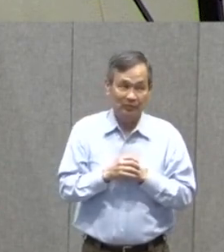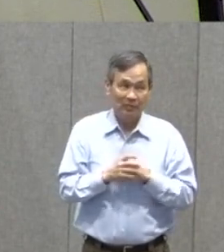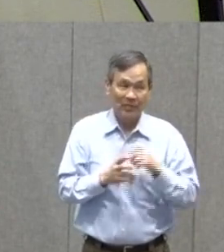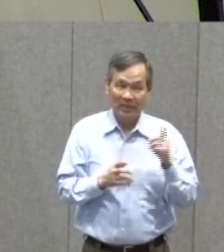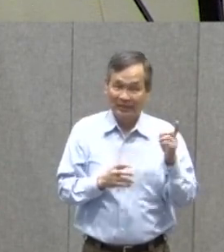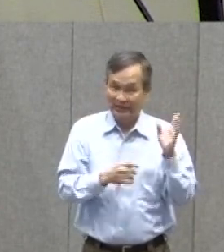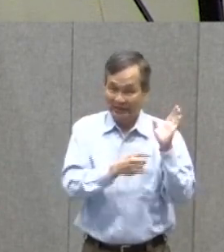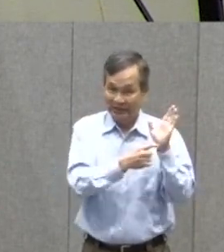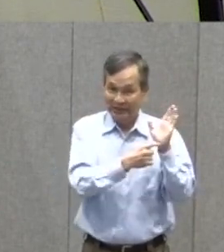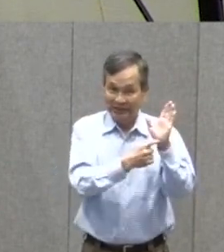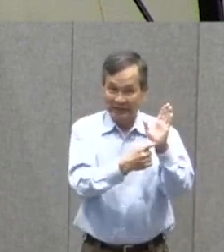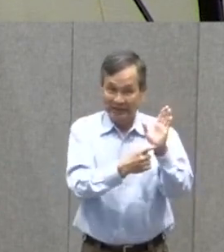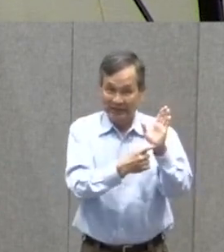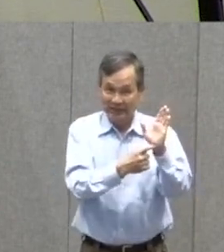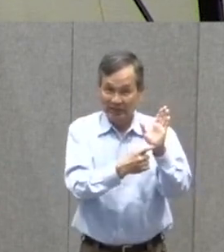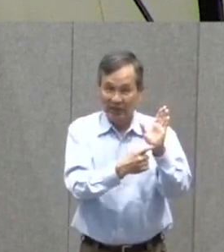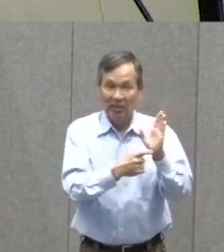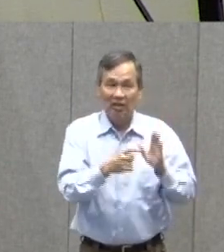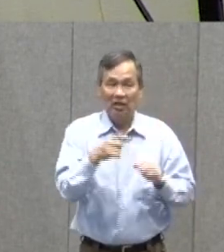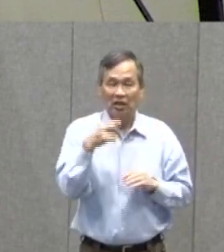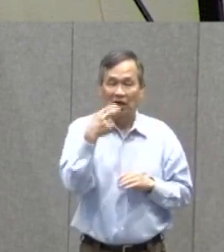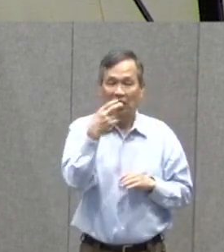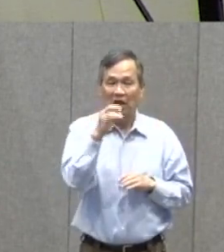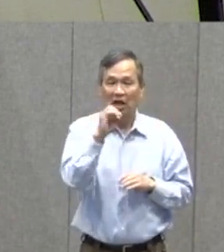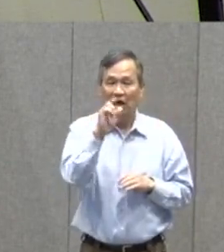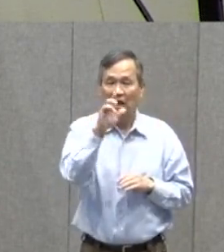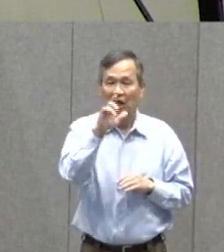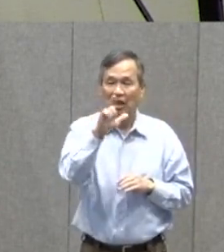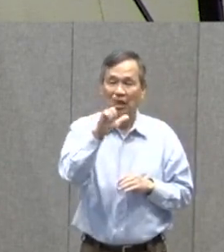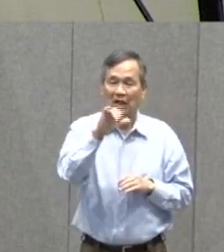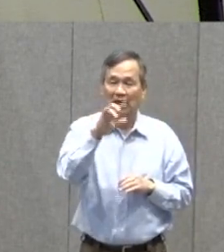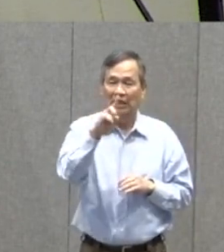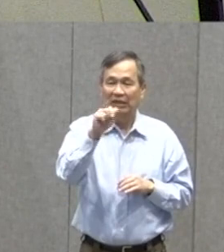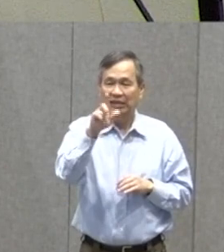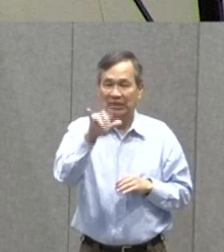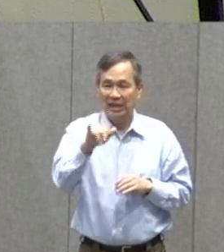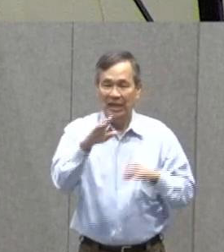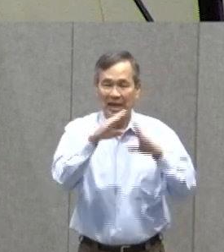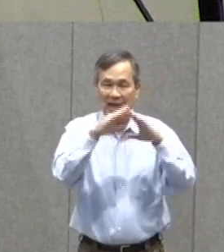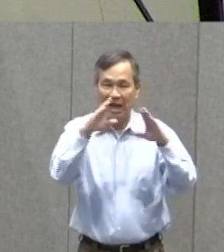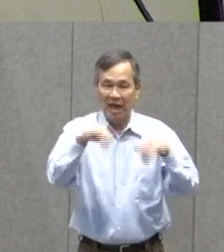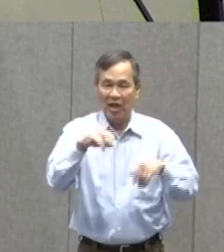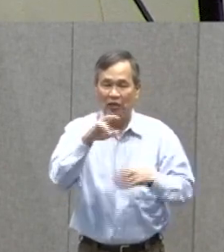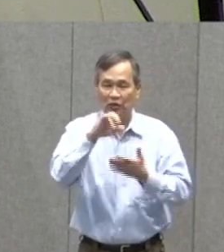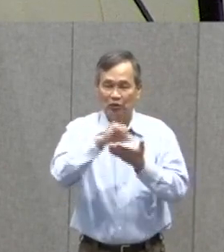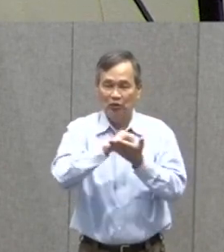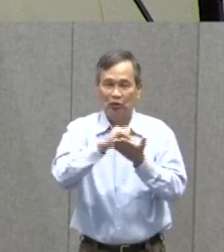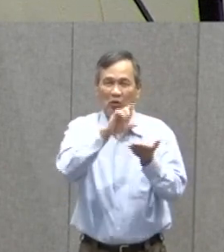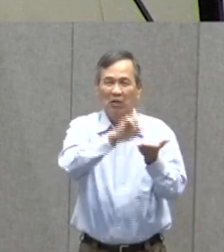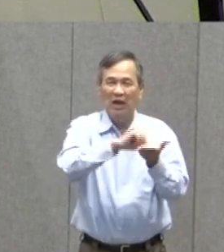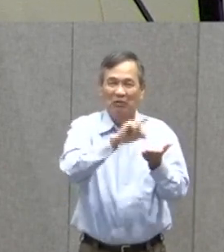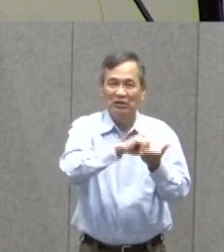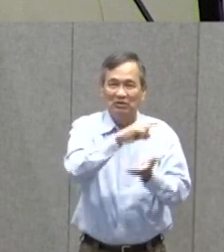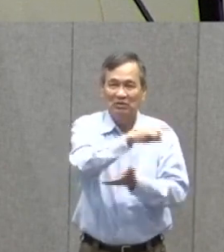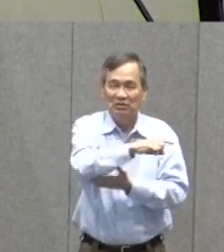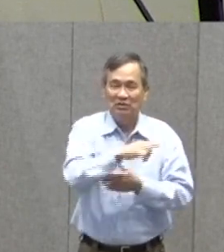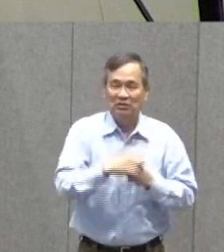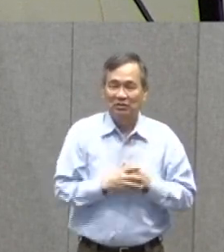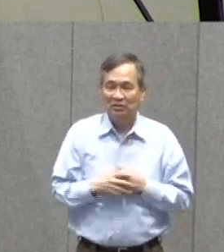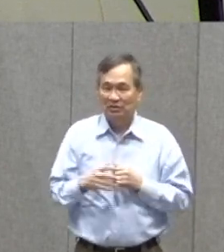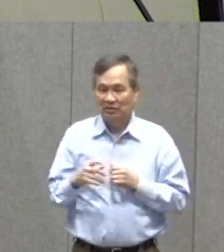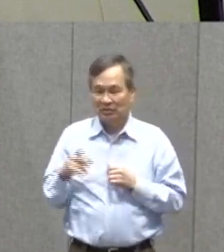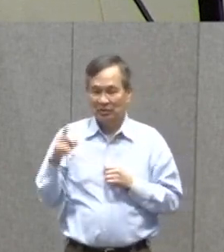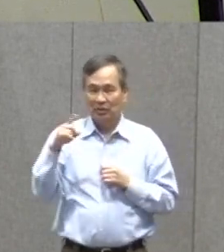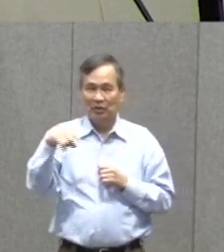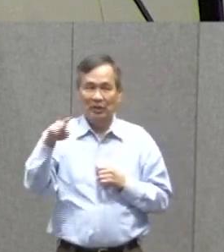is actually Holiday House, New York. And it's Dreamers by Yuyi